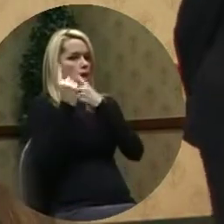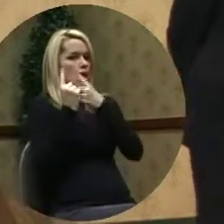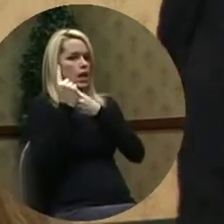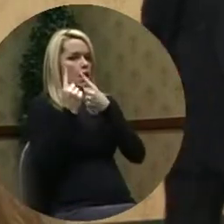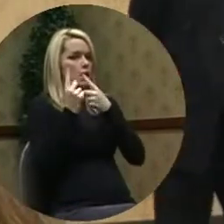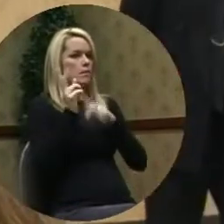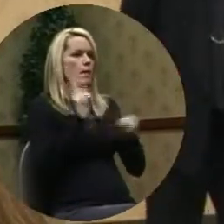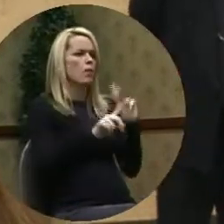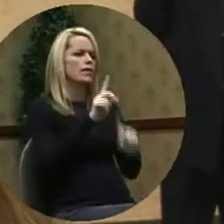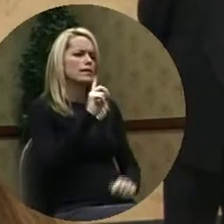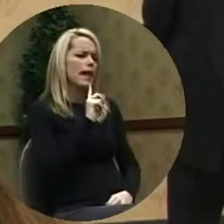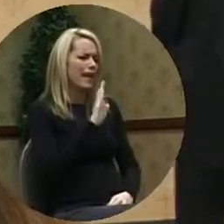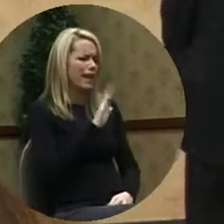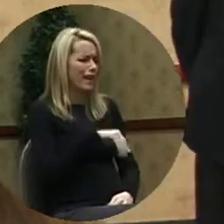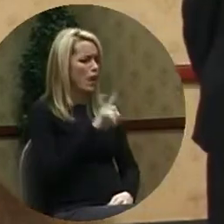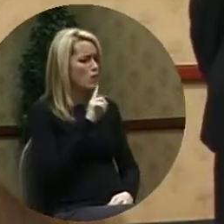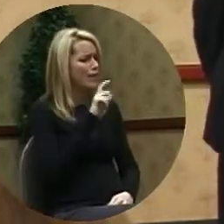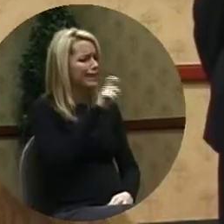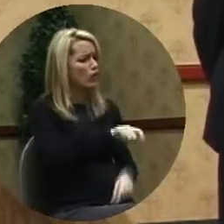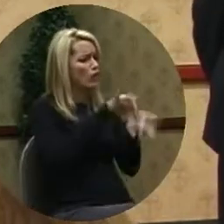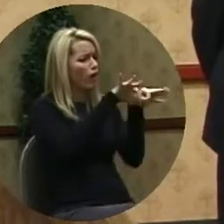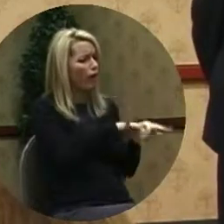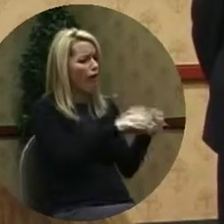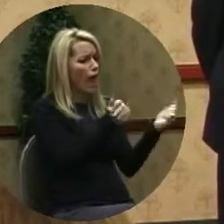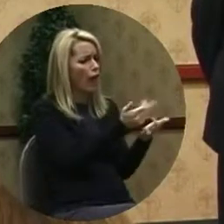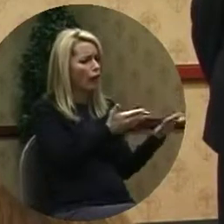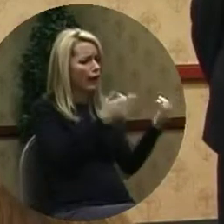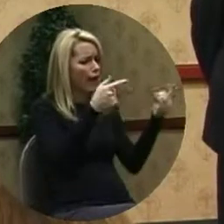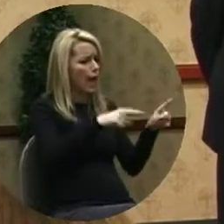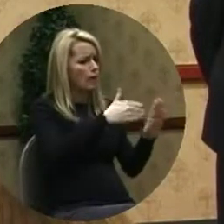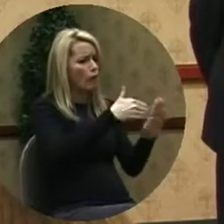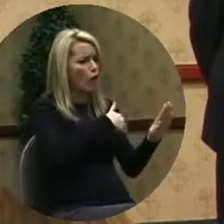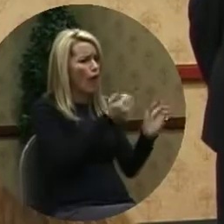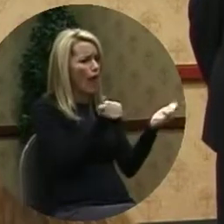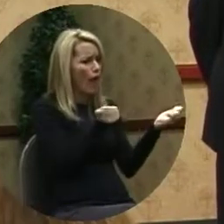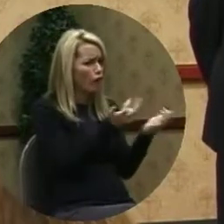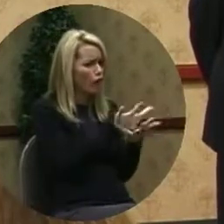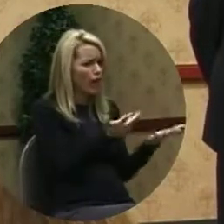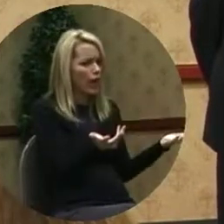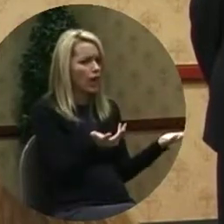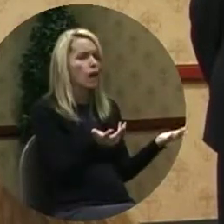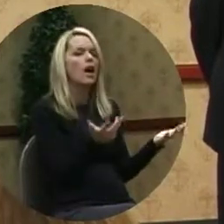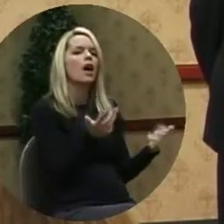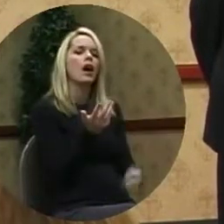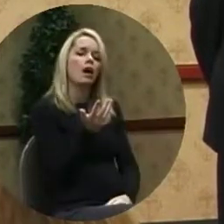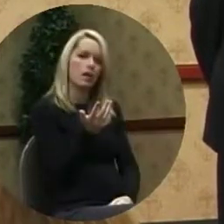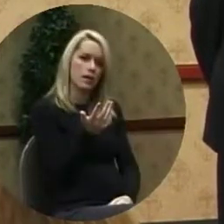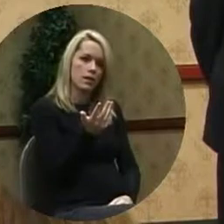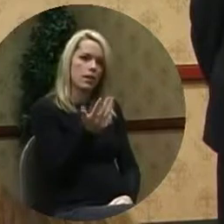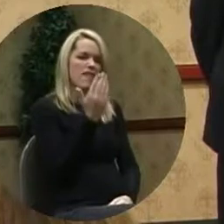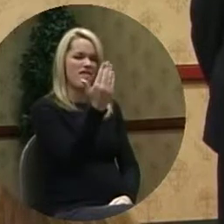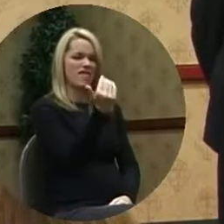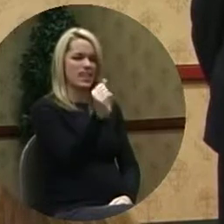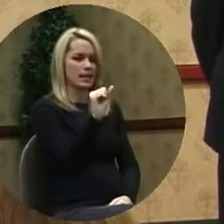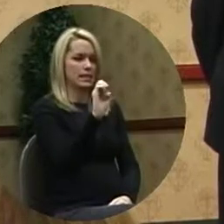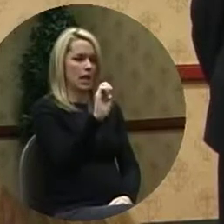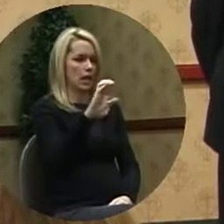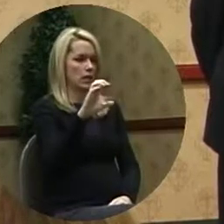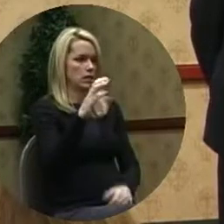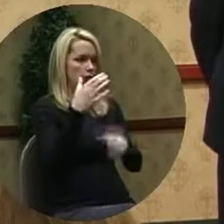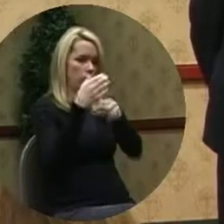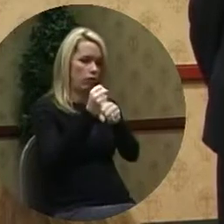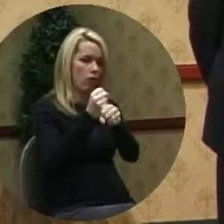people will say, you really want me to go into everything that happened before? I said, give me the 15 seconds that happened right